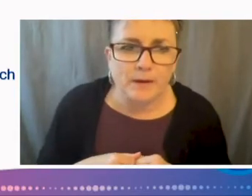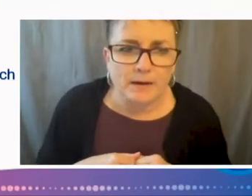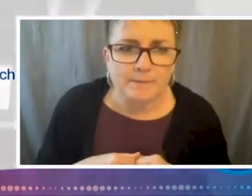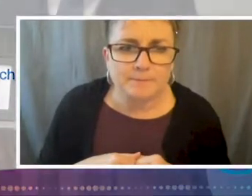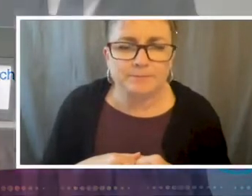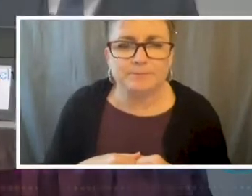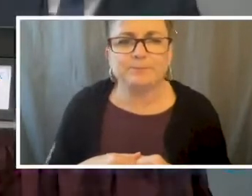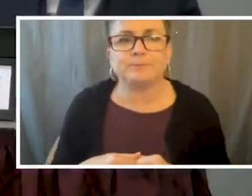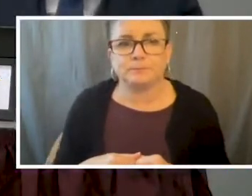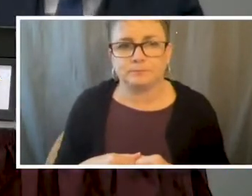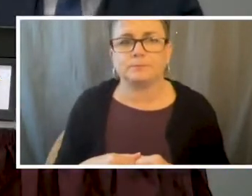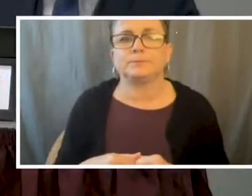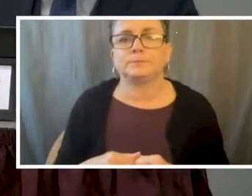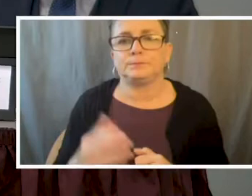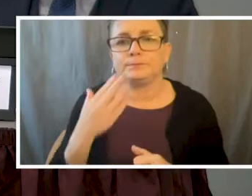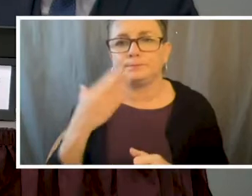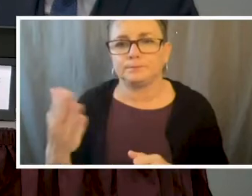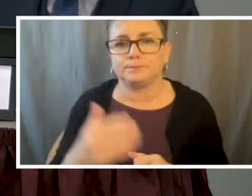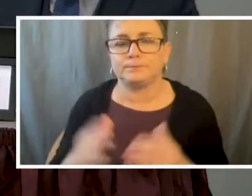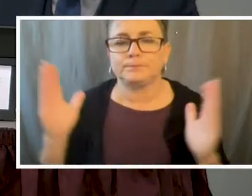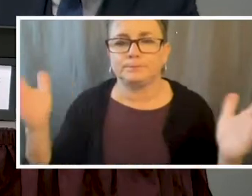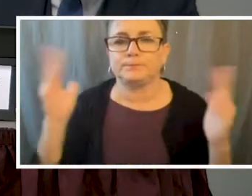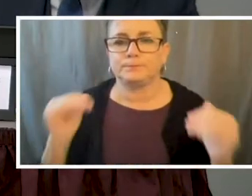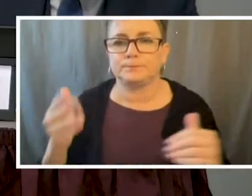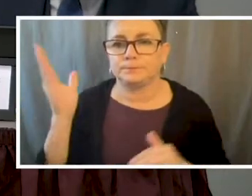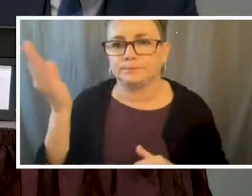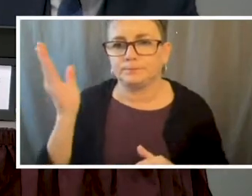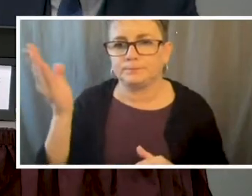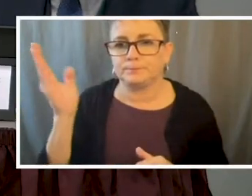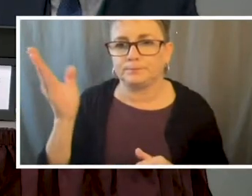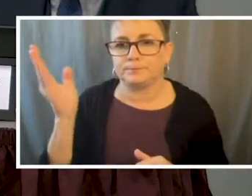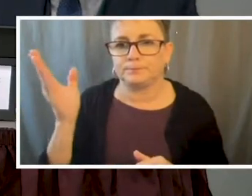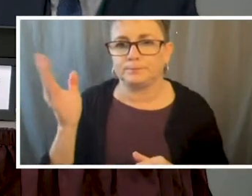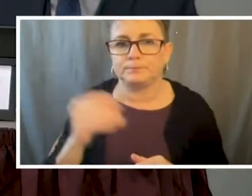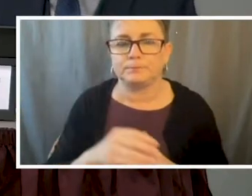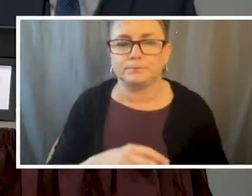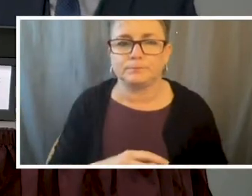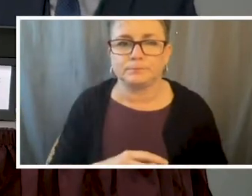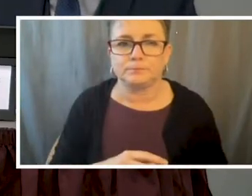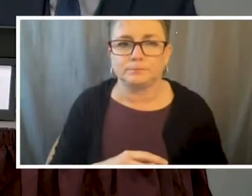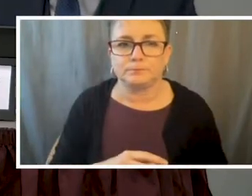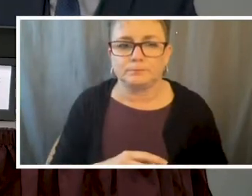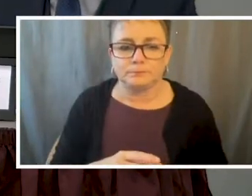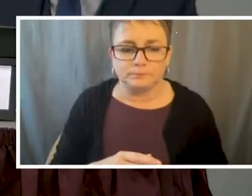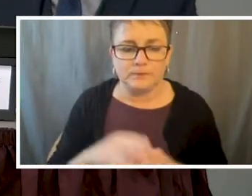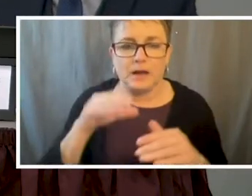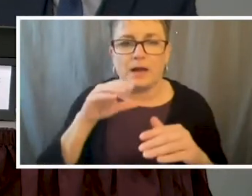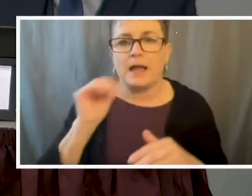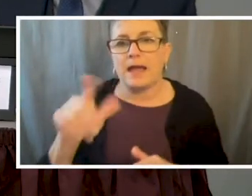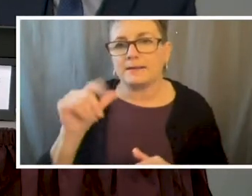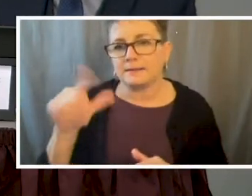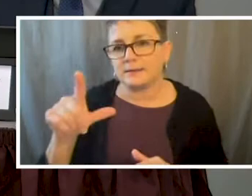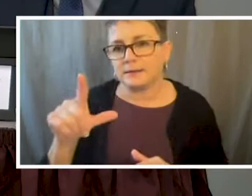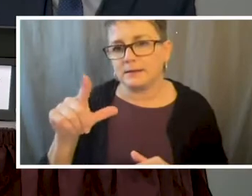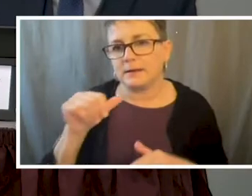Thank you. Our next presentation will be by Access Link.